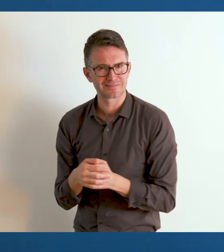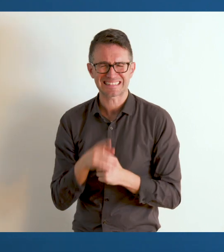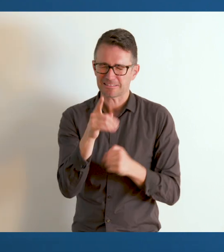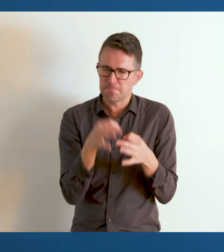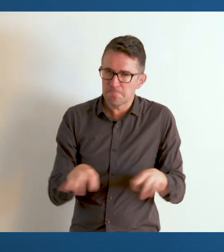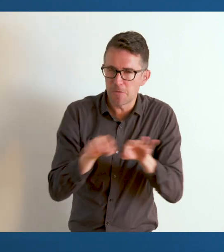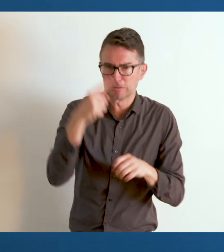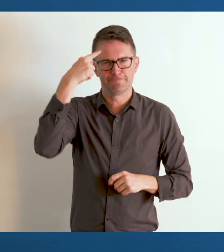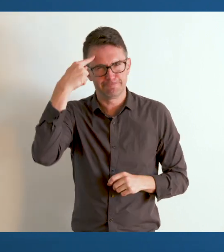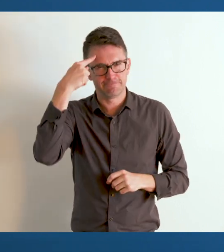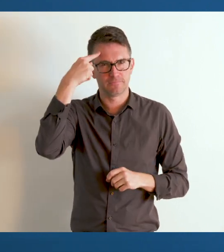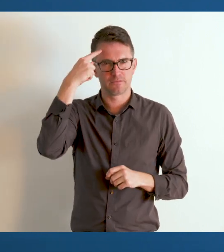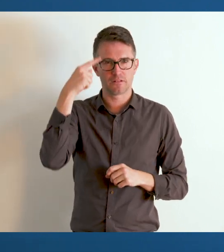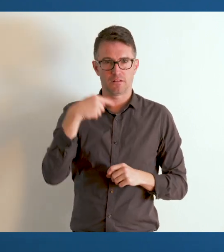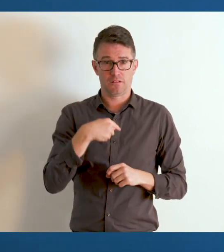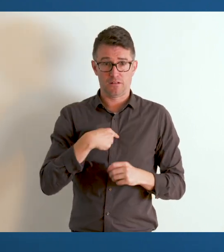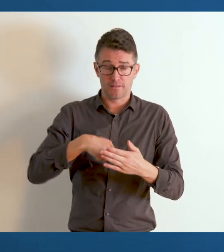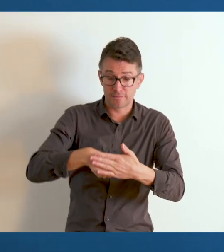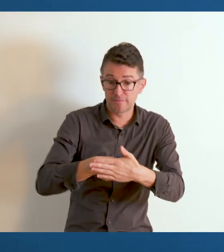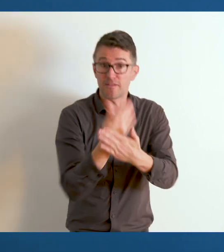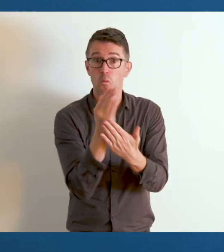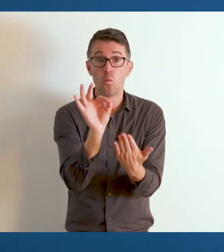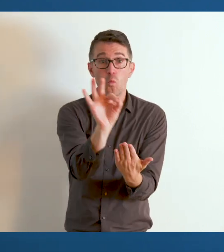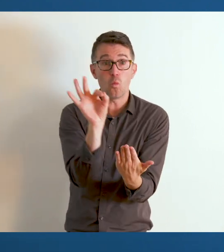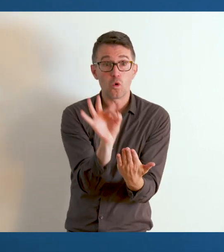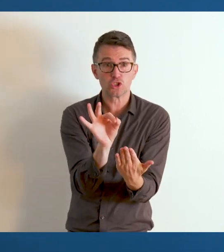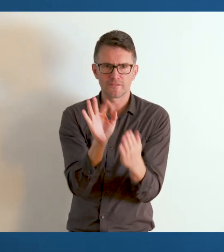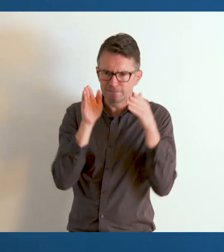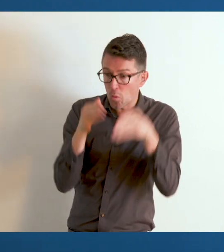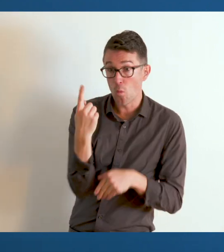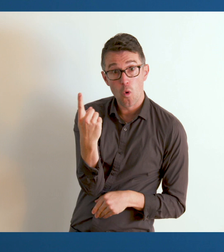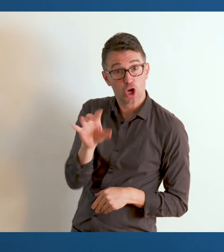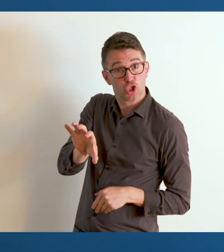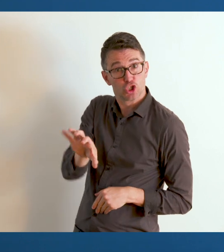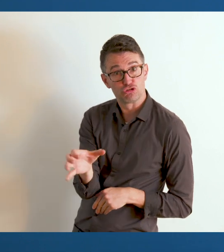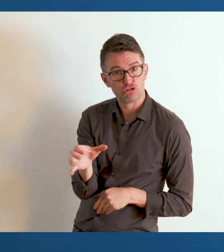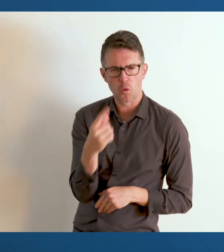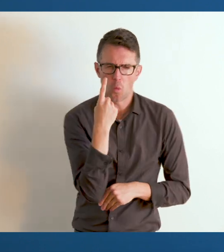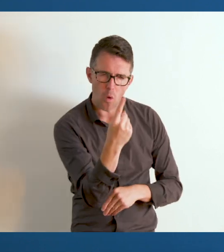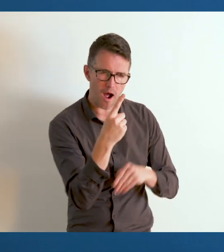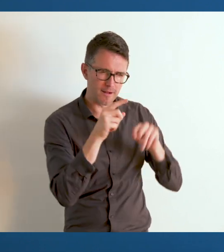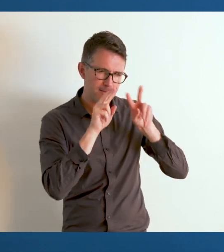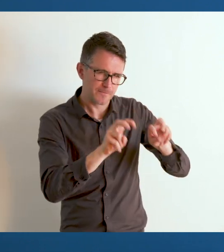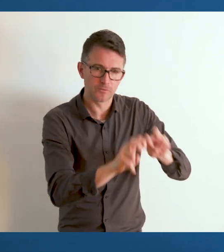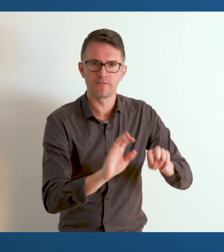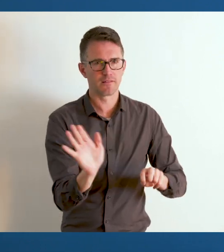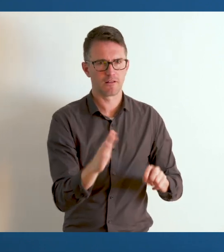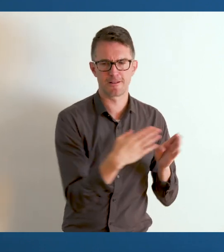weren't developing questions for any particular country or survey, but they were meant to be